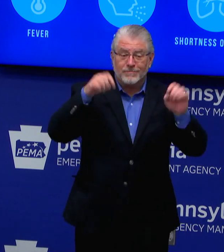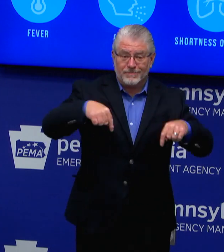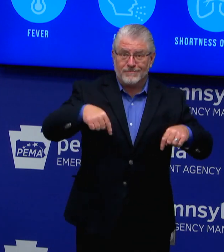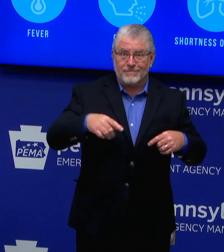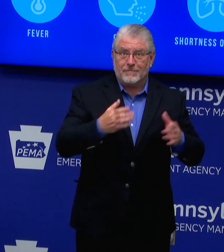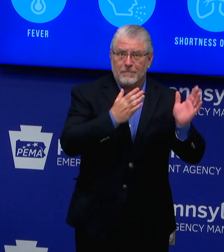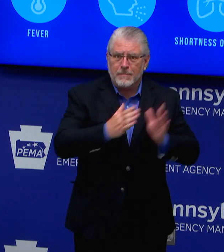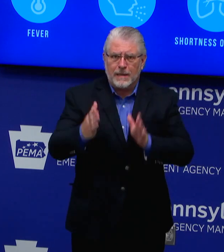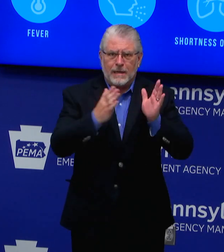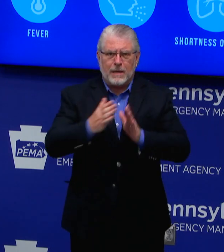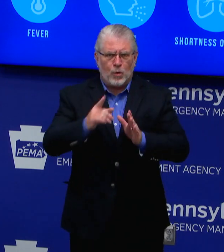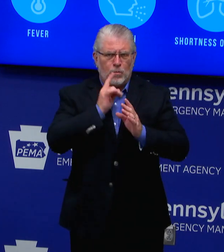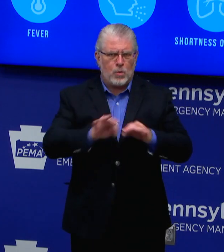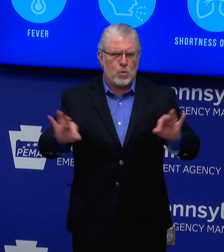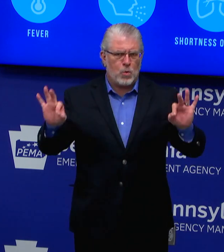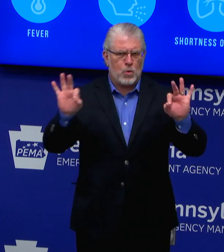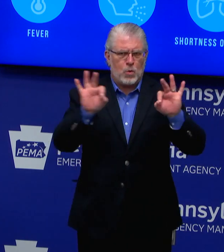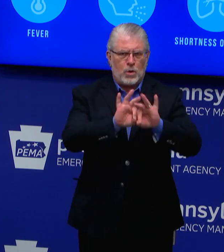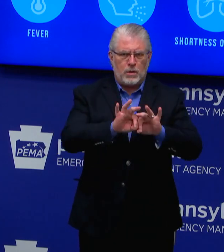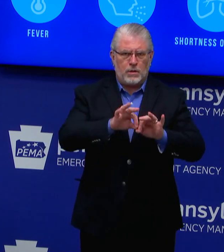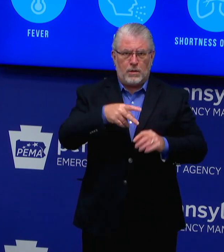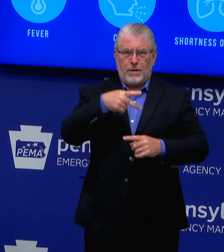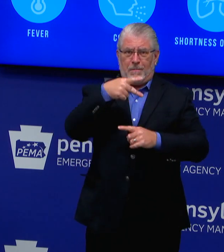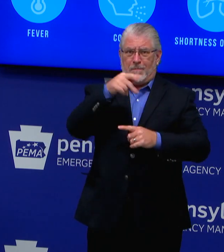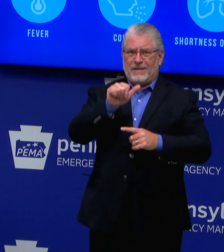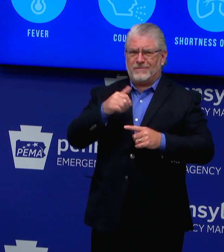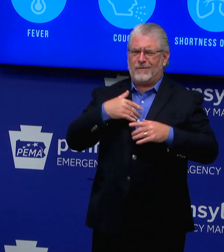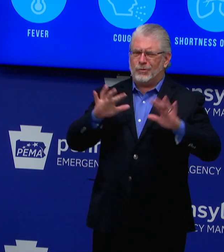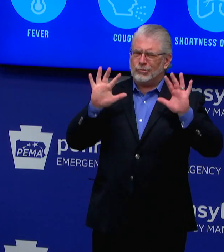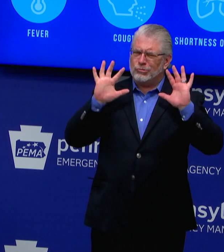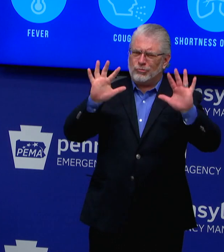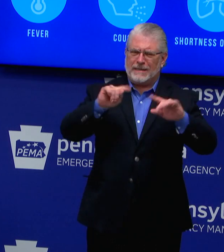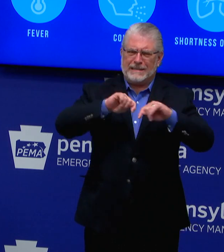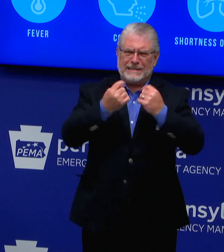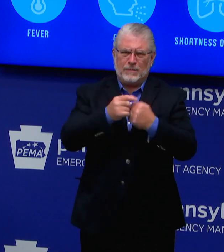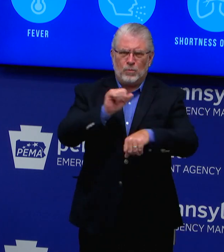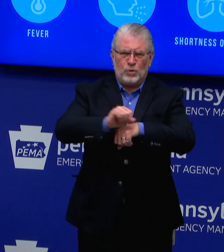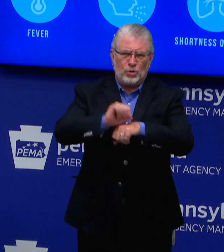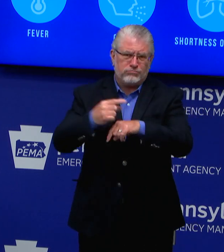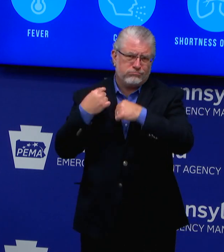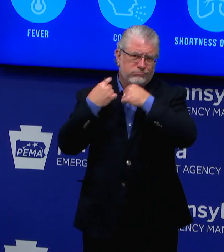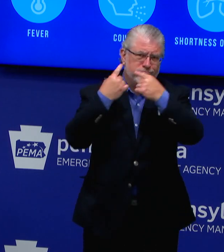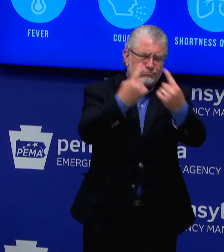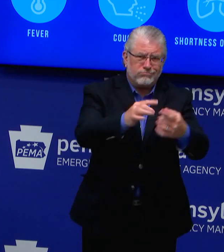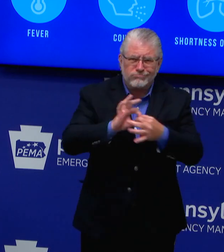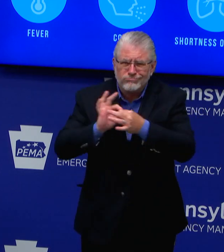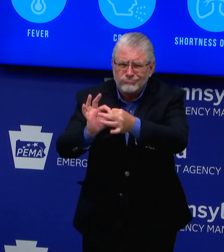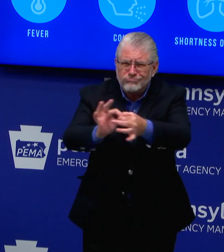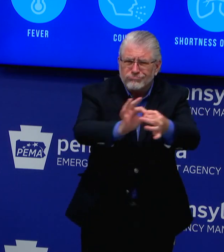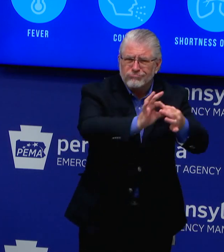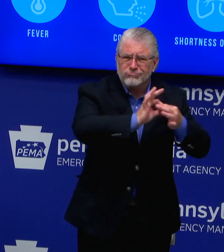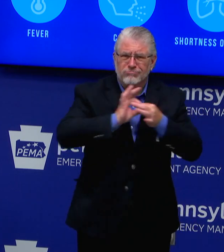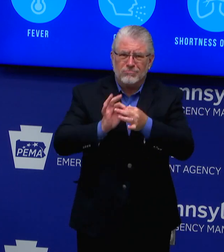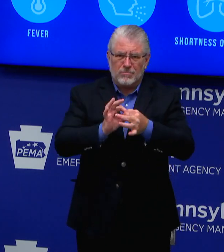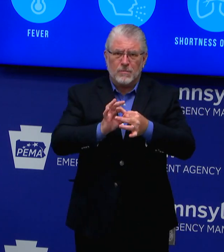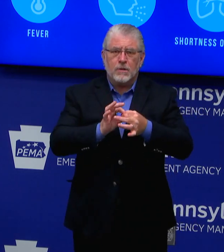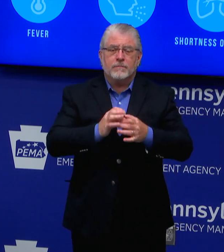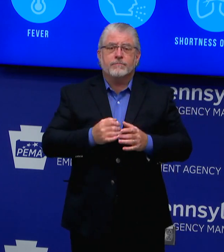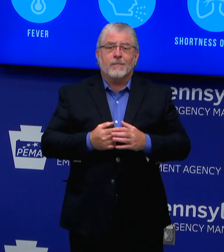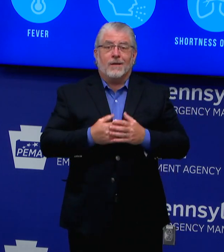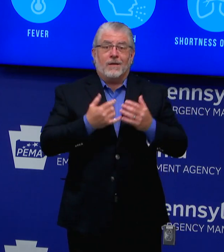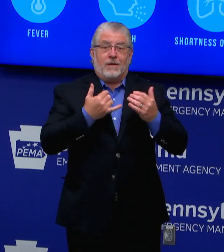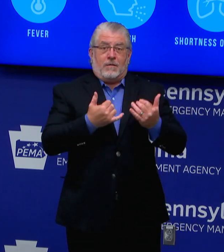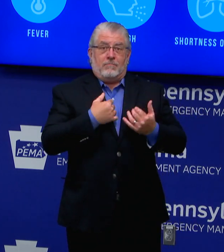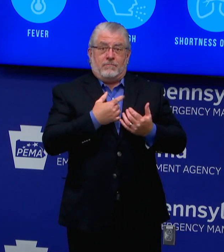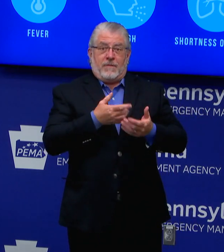team working behind the scenes to coordinate our response. I've asked Randy Padfield, the director of the Pennsylvania Emergency Management